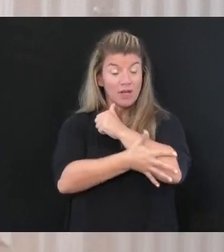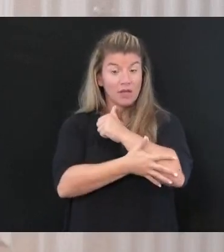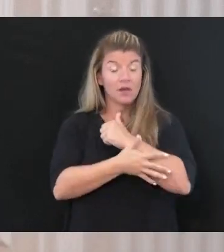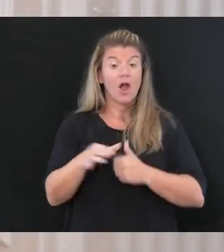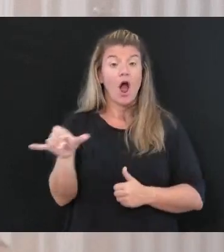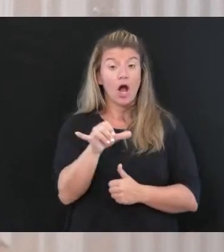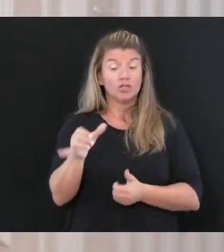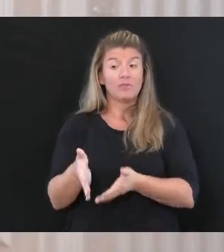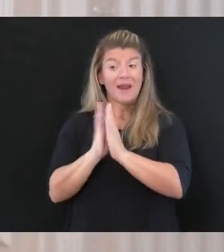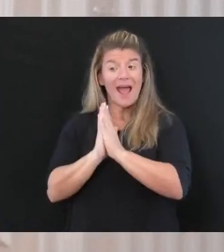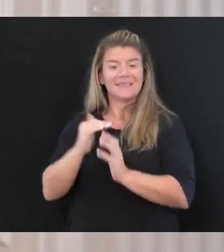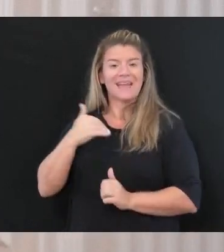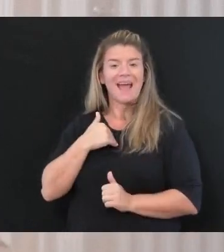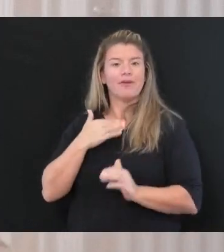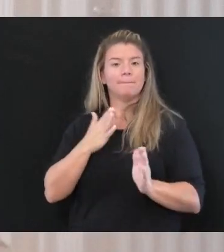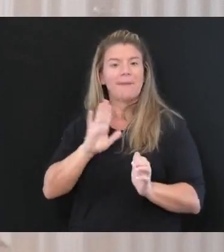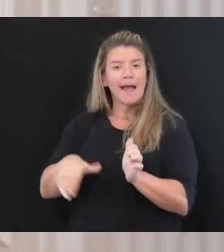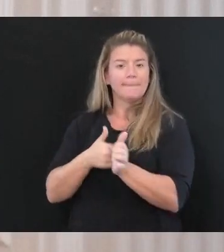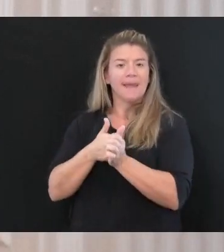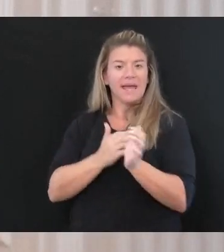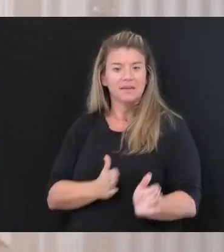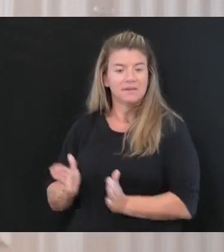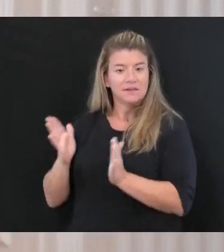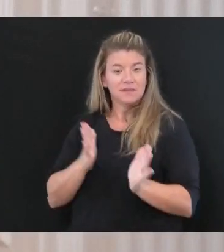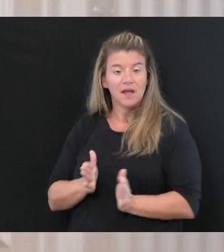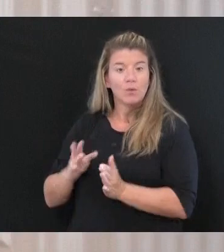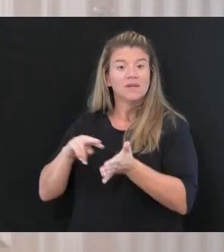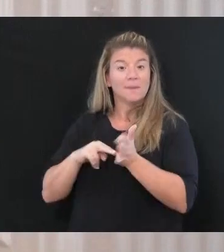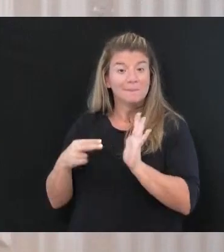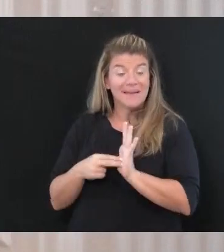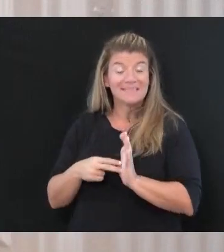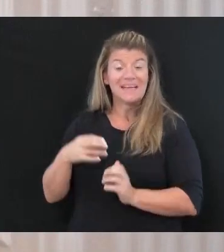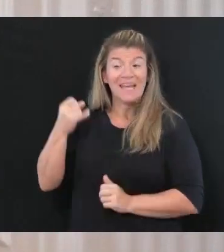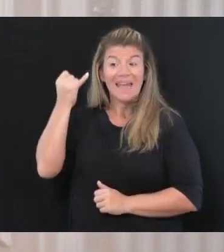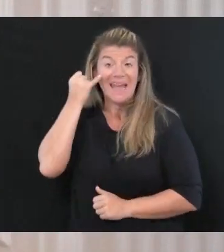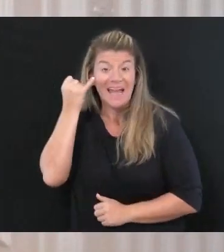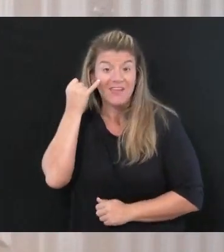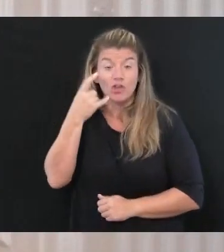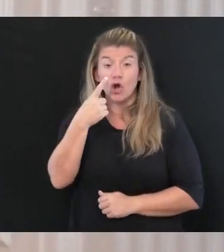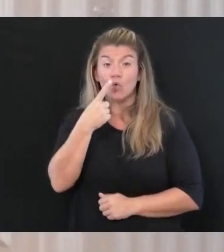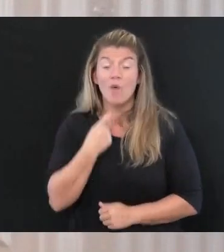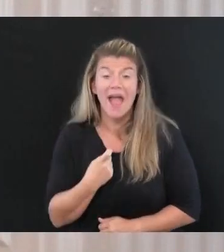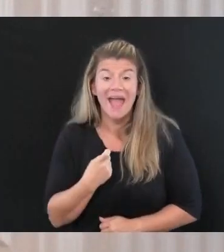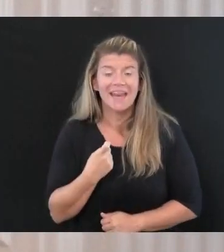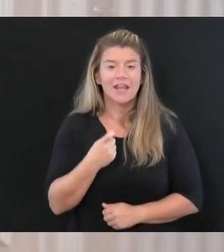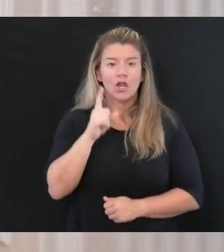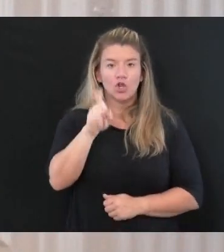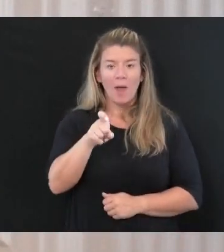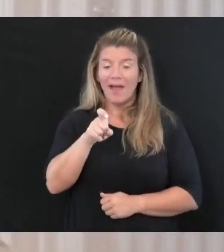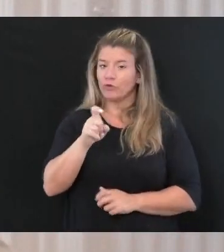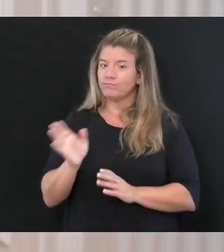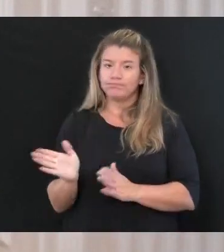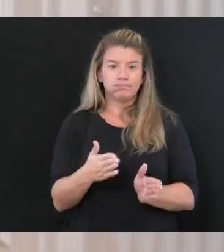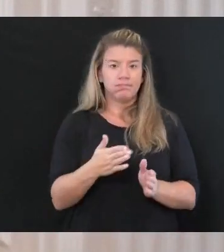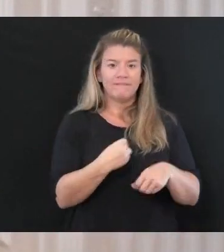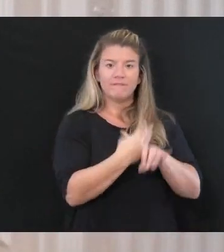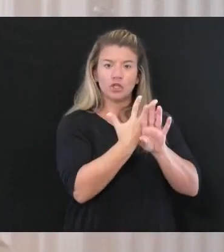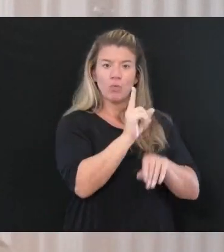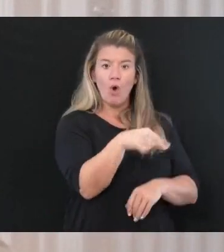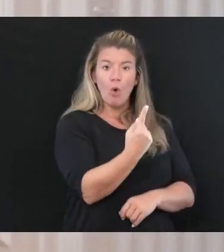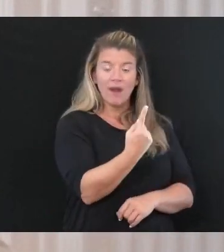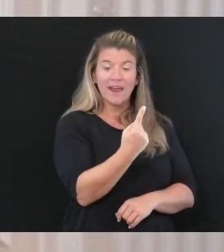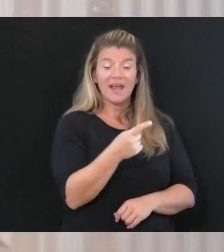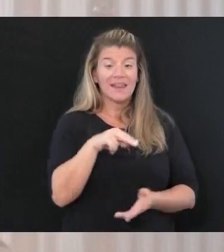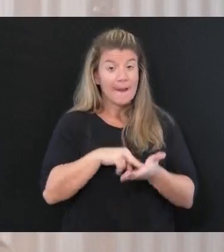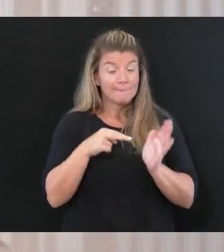been asked to have a contingency plan. That is, if they go red and they have to go and resort back to remote learning, they are